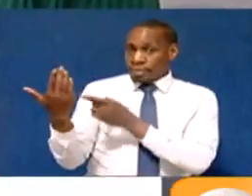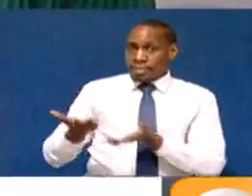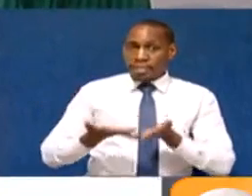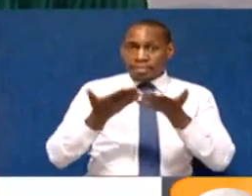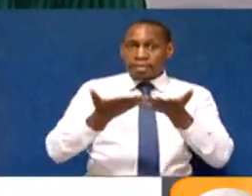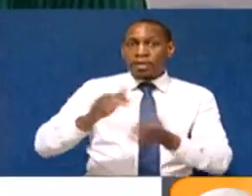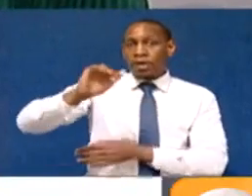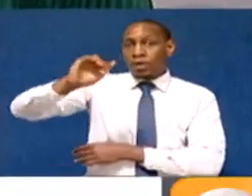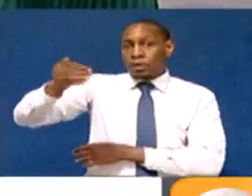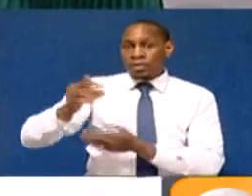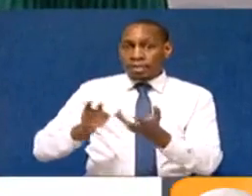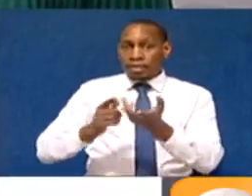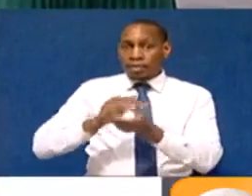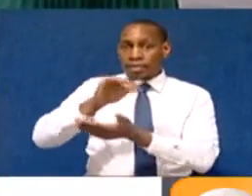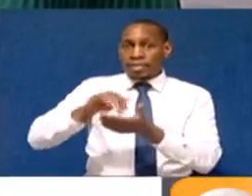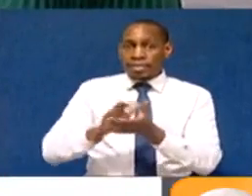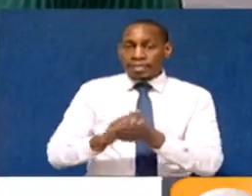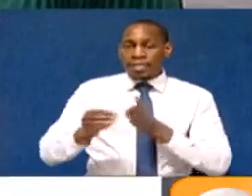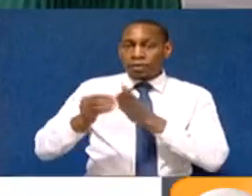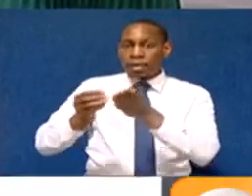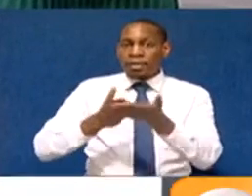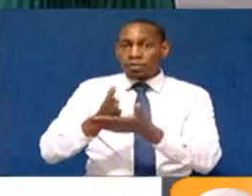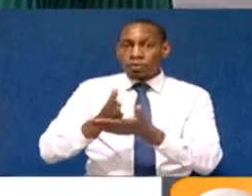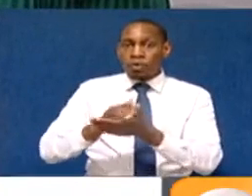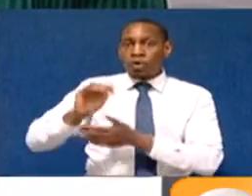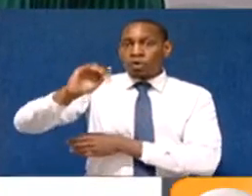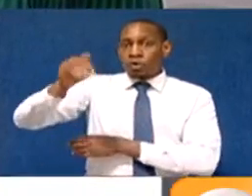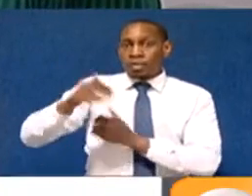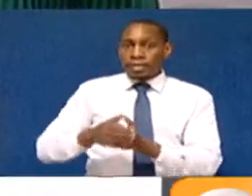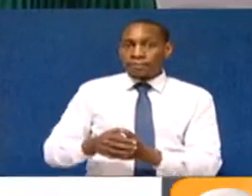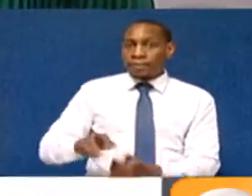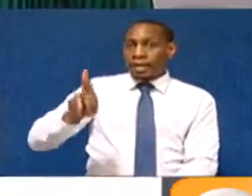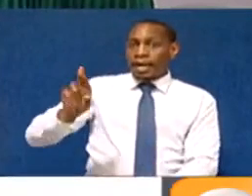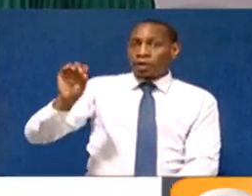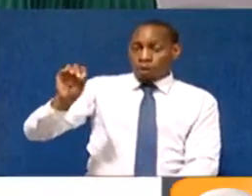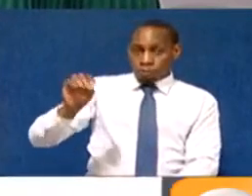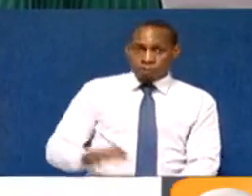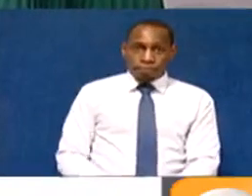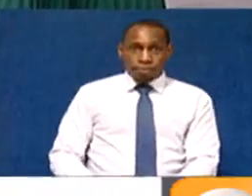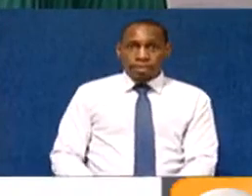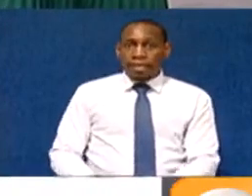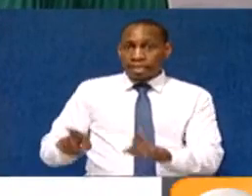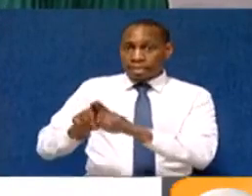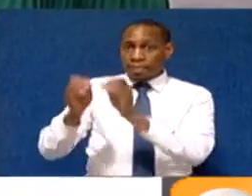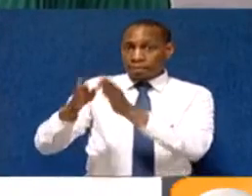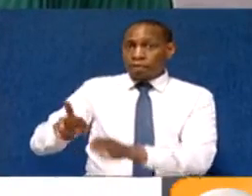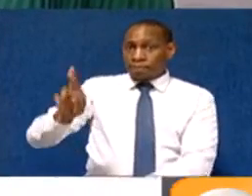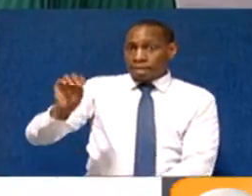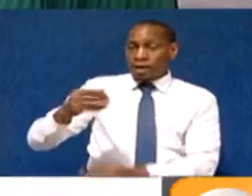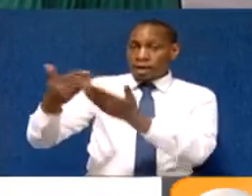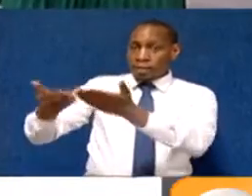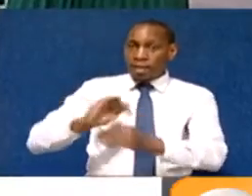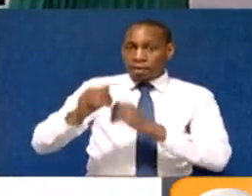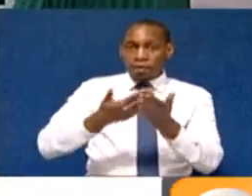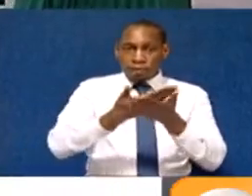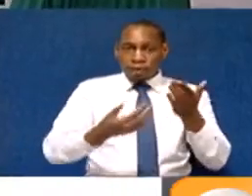taken to the Constituency Tallying Center, which is headed by the Constituency Returning Officer. That officer receives all